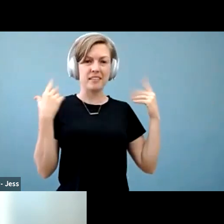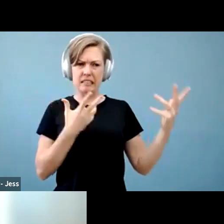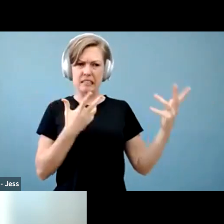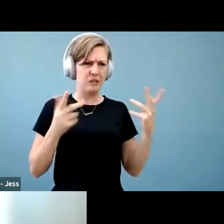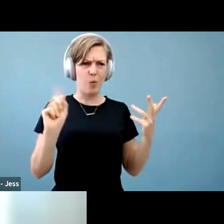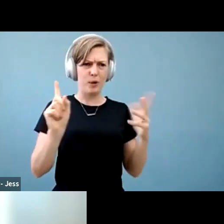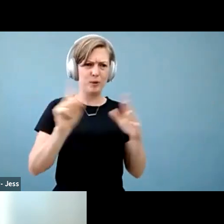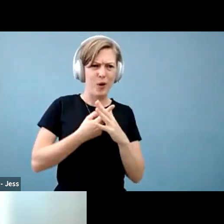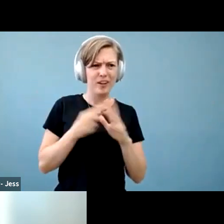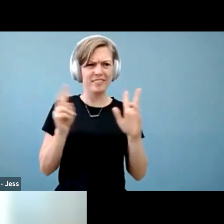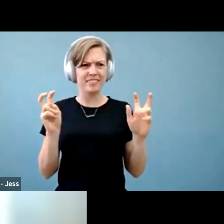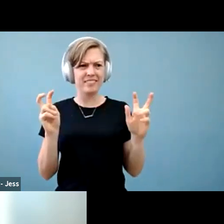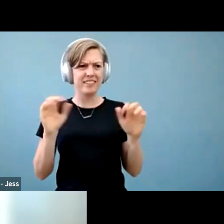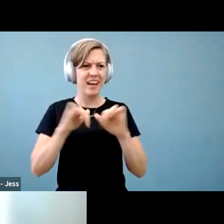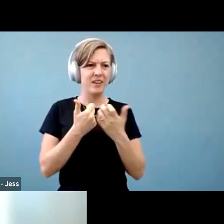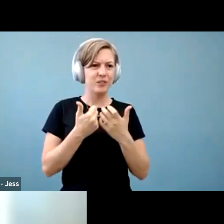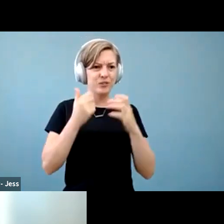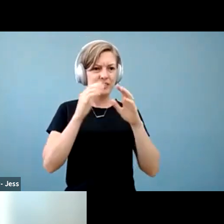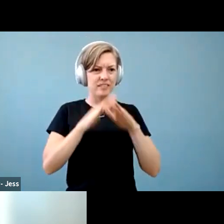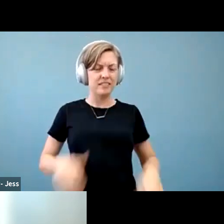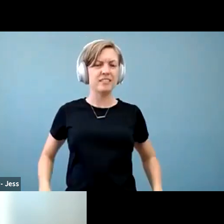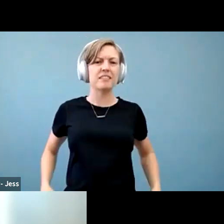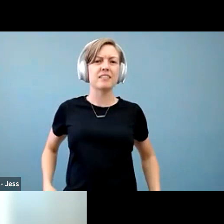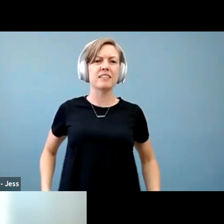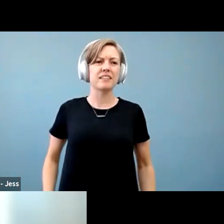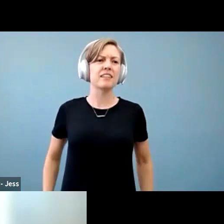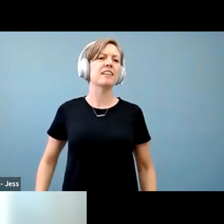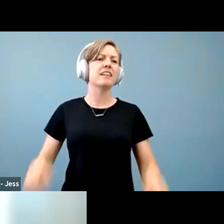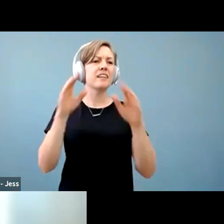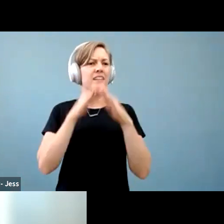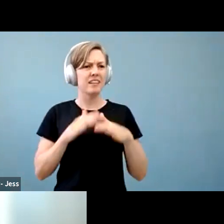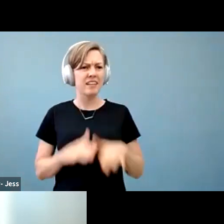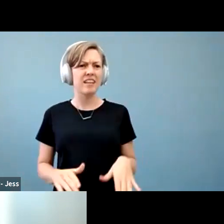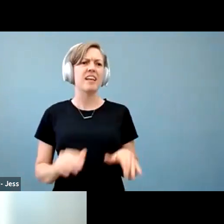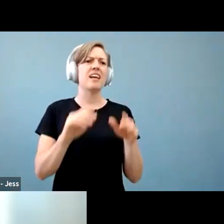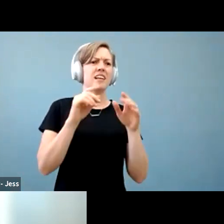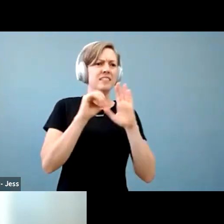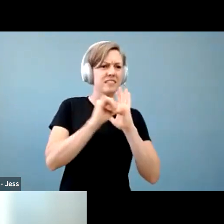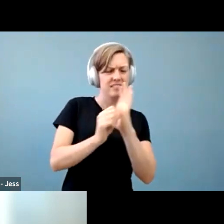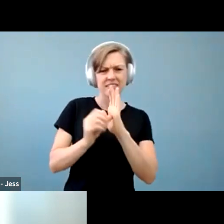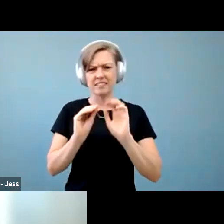where do you start? How do you dismantle this, and how do you shine light on it, and then how do you build anew?